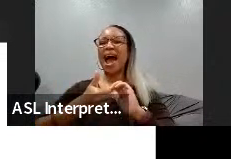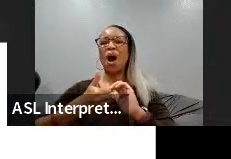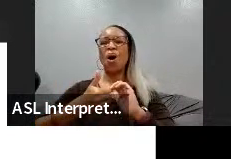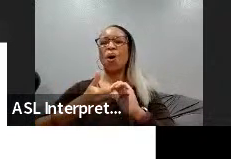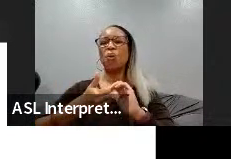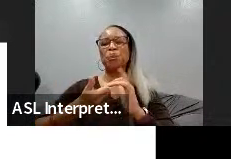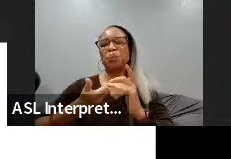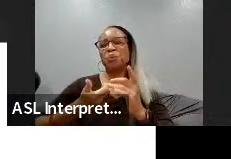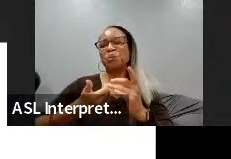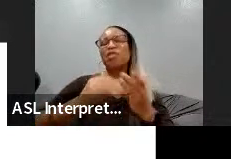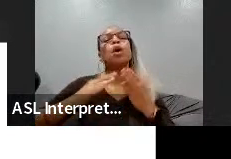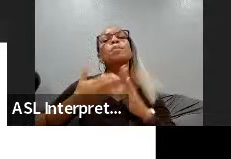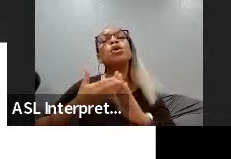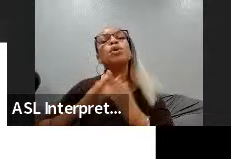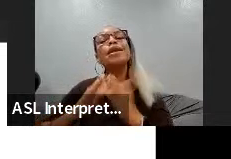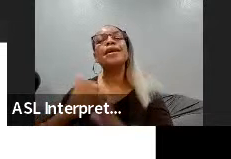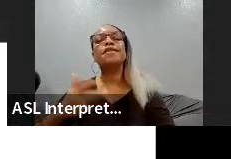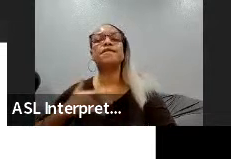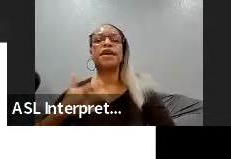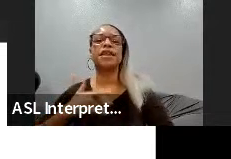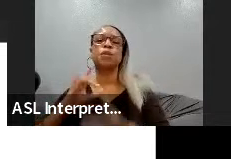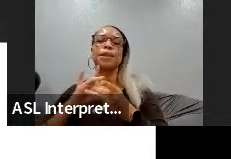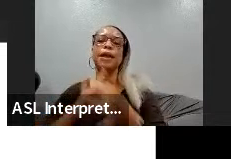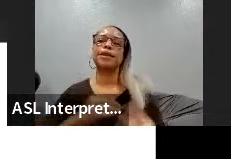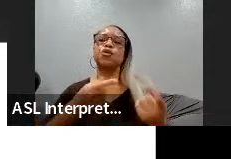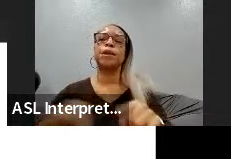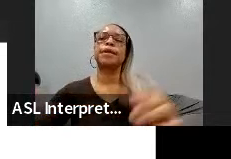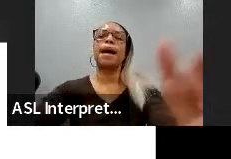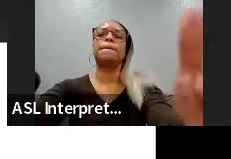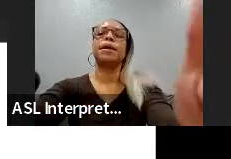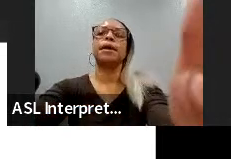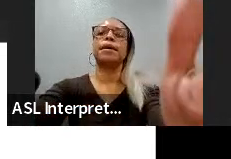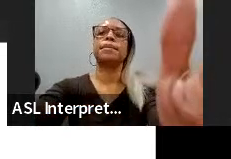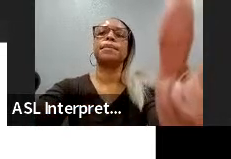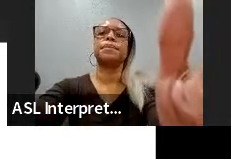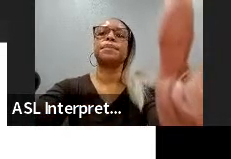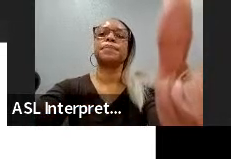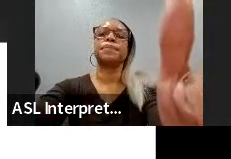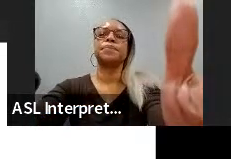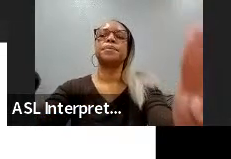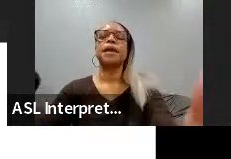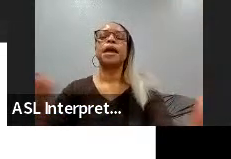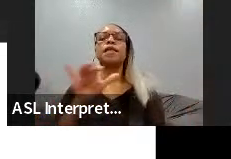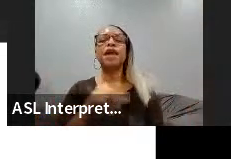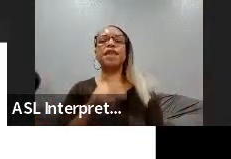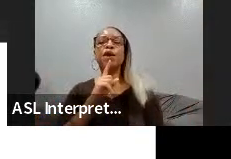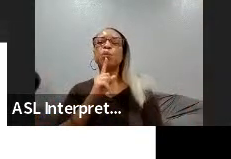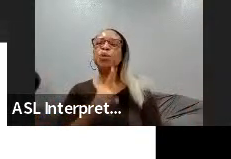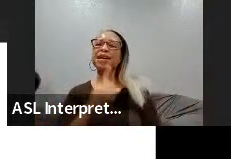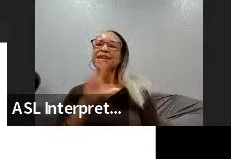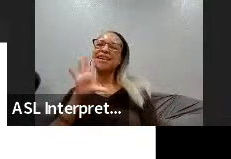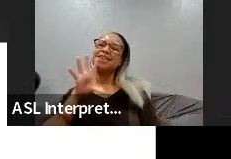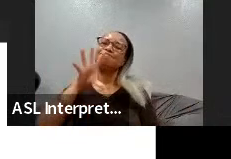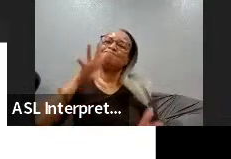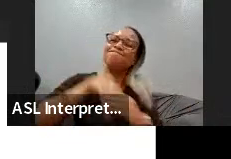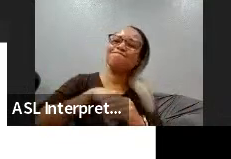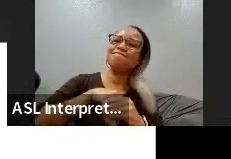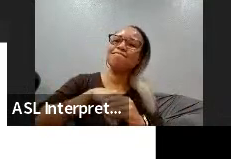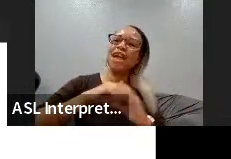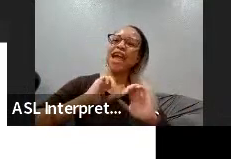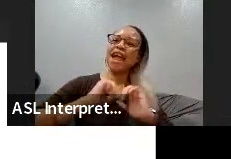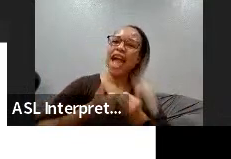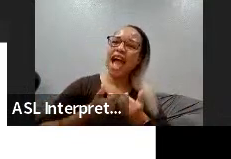what's happening in the same sense that they're really part of how you're making all